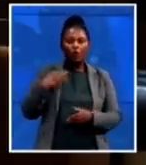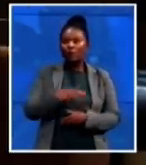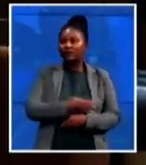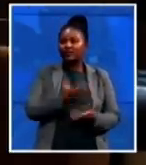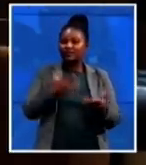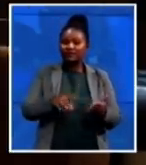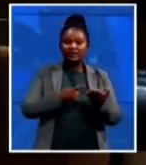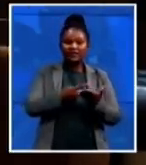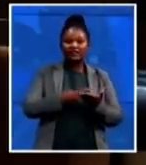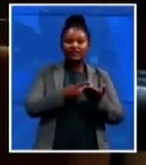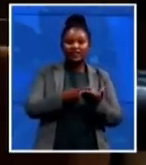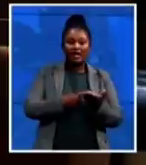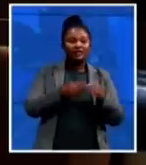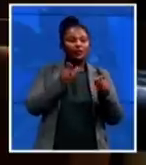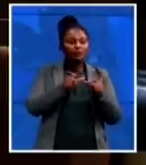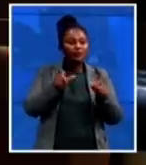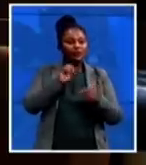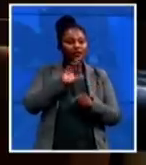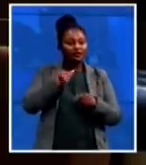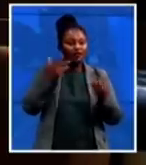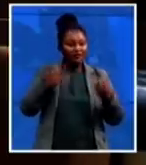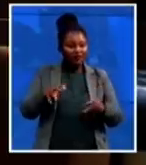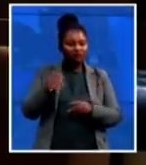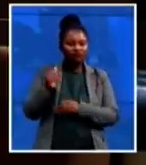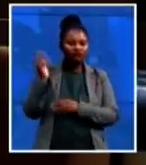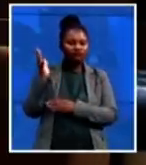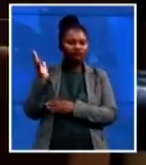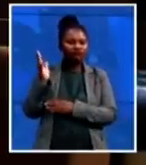campaigning for the province